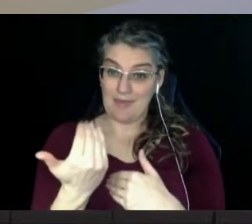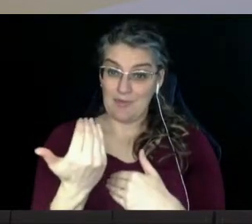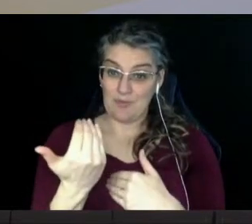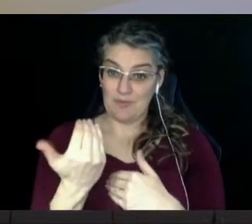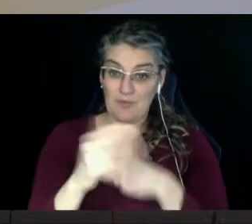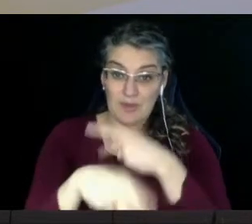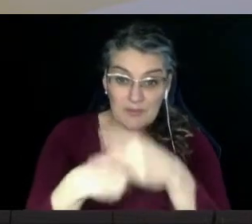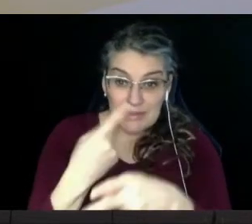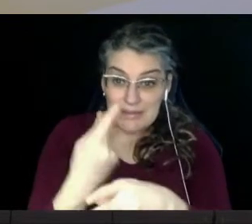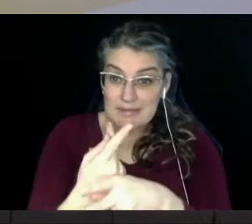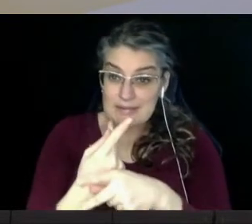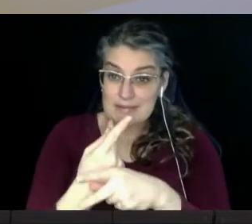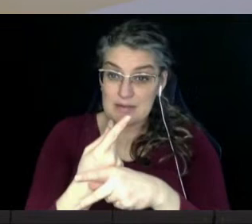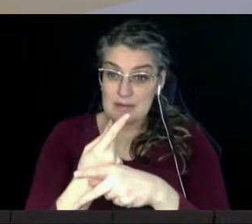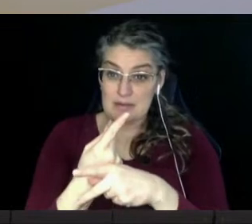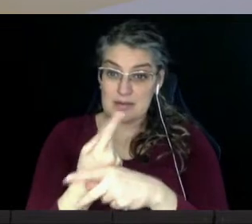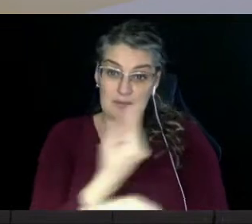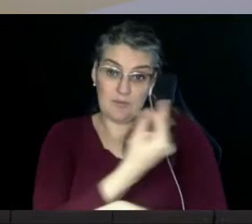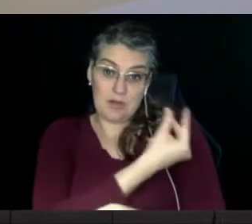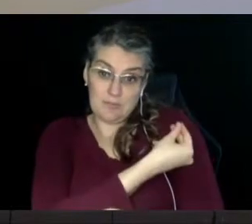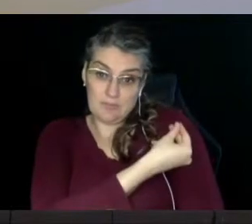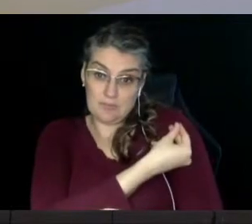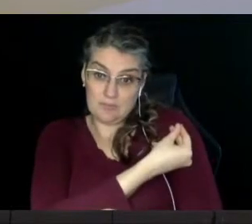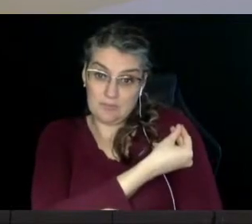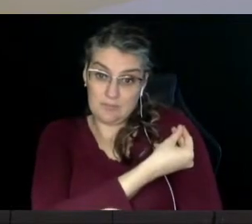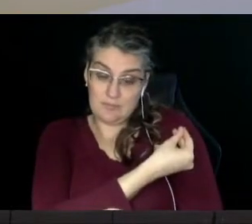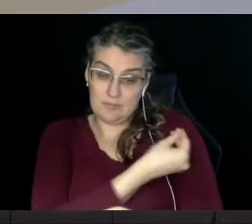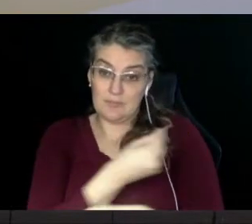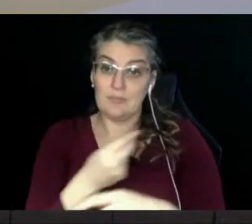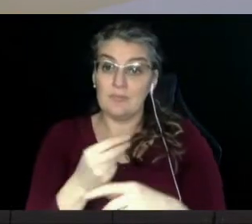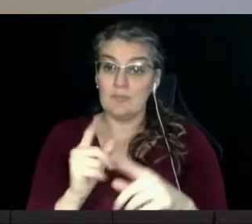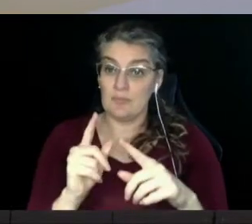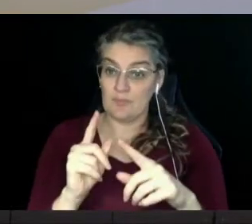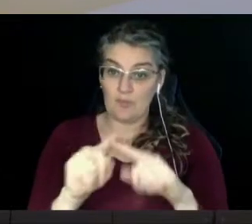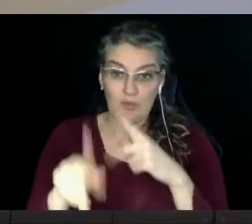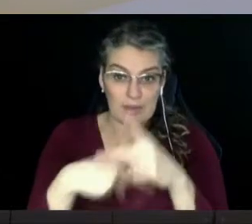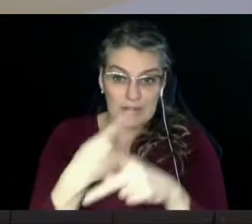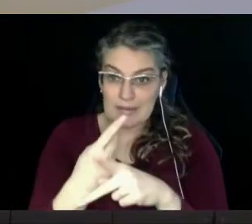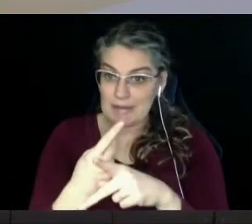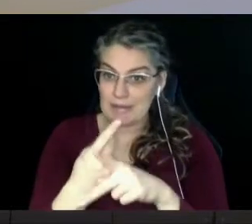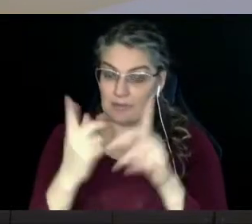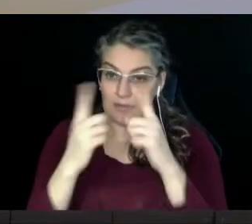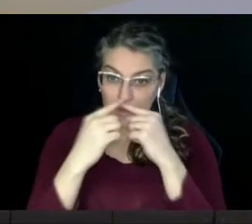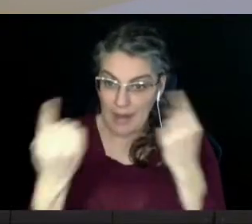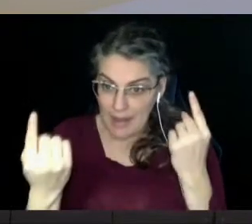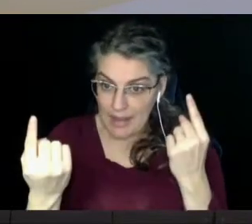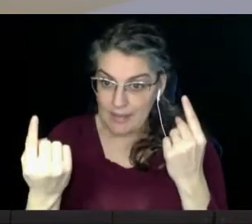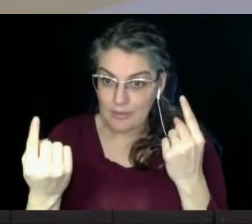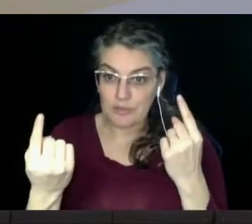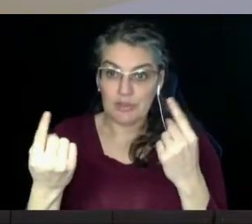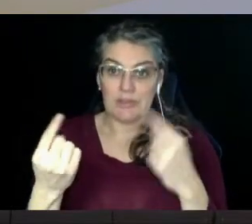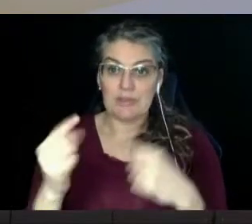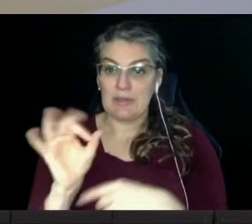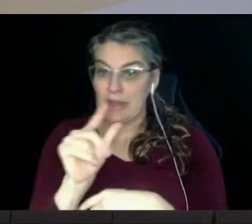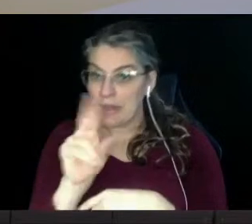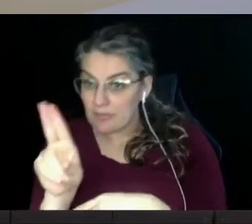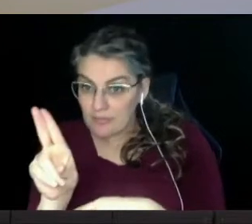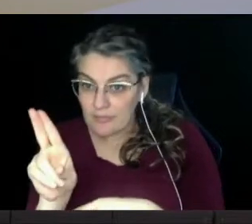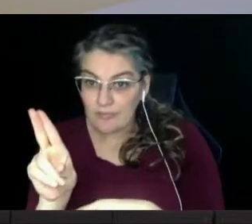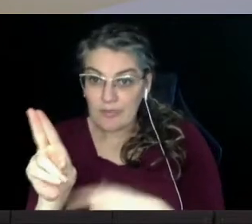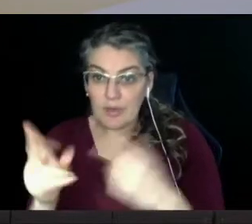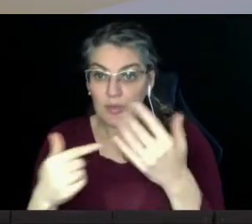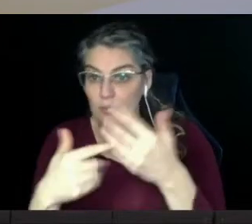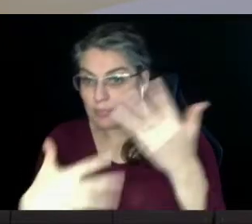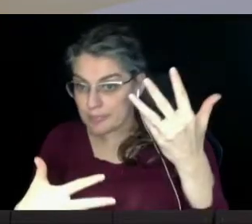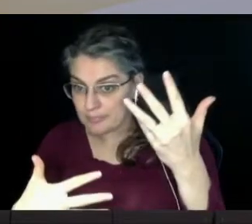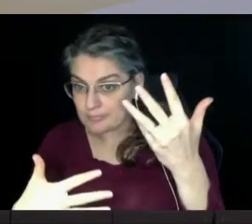Very rarely an individual has a serious reaction to a vaccine, including anaphylaxis. And in PEI, we report 1 to